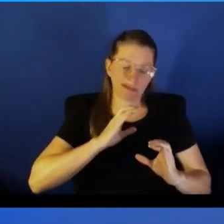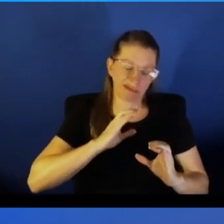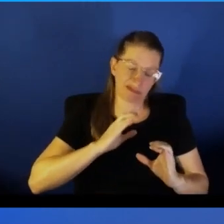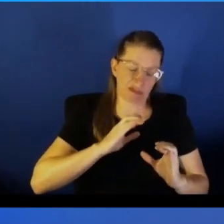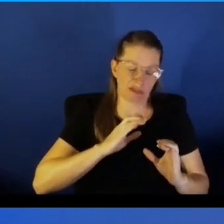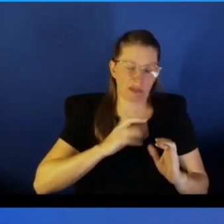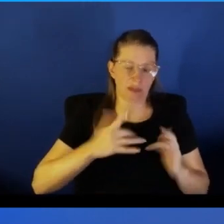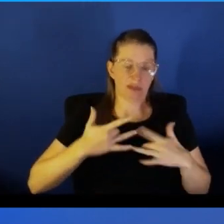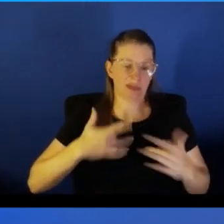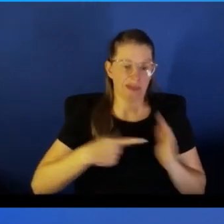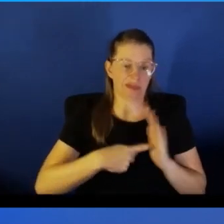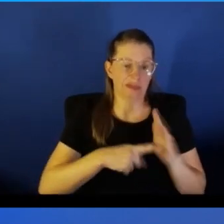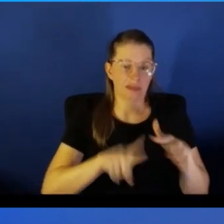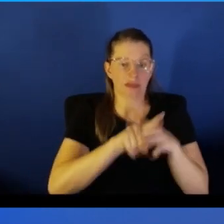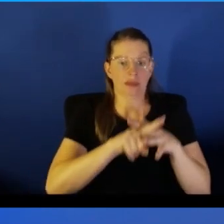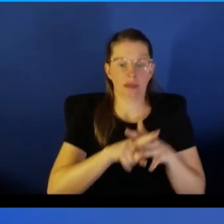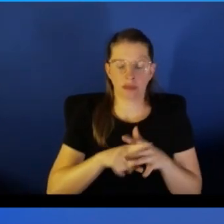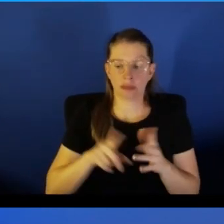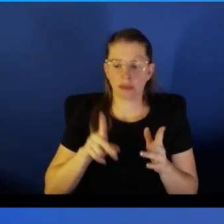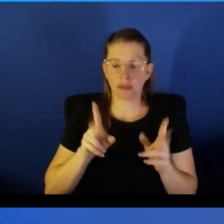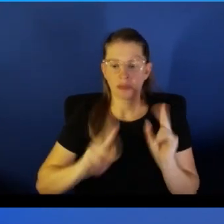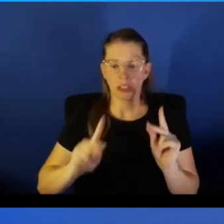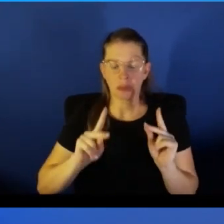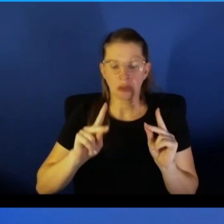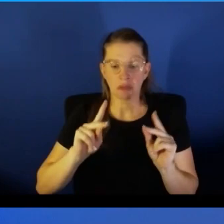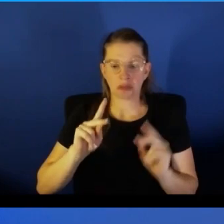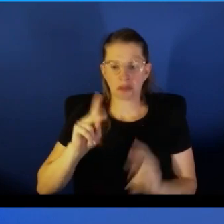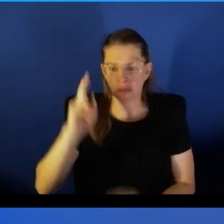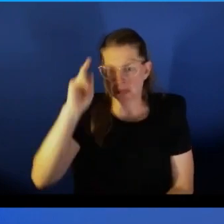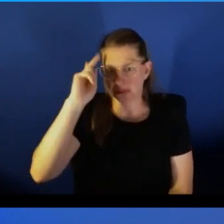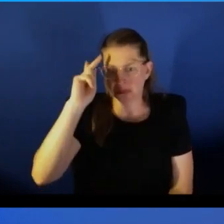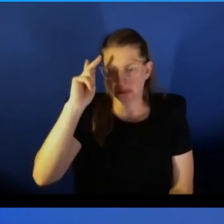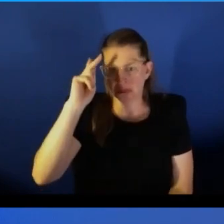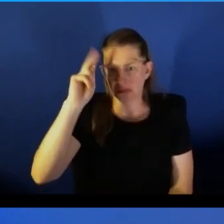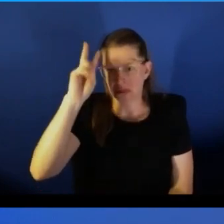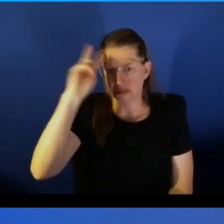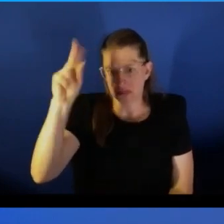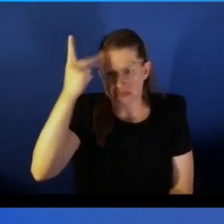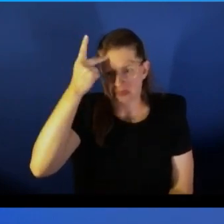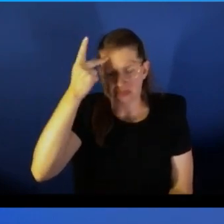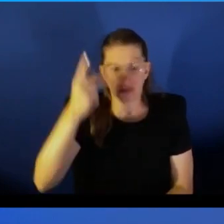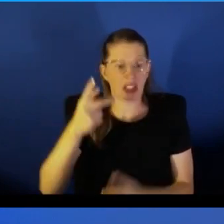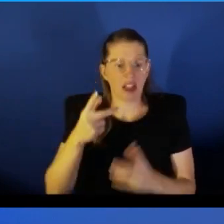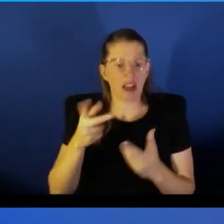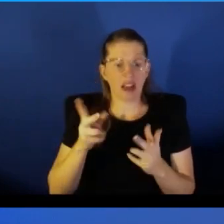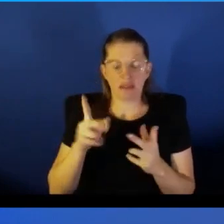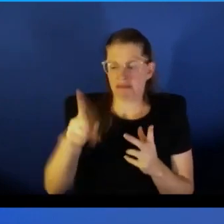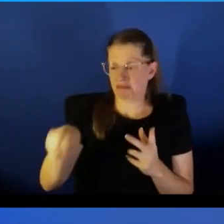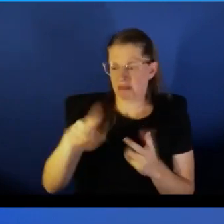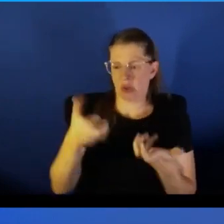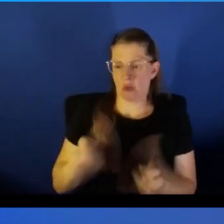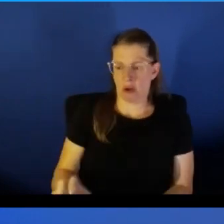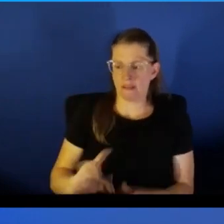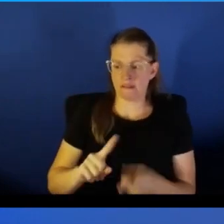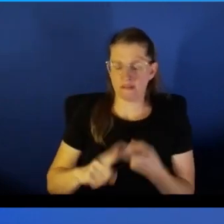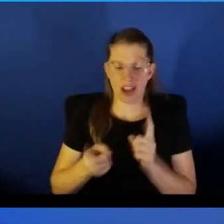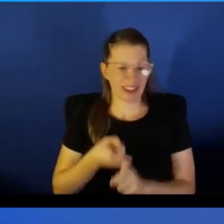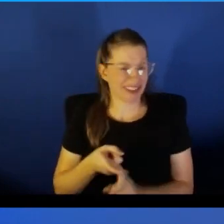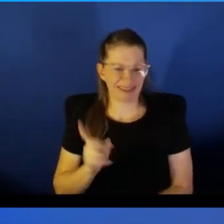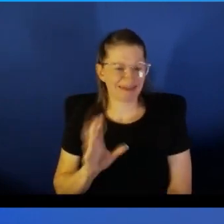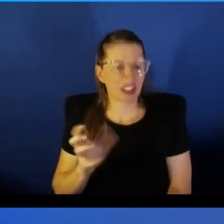a misperception that individuals with autism don't want to have friends, and that's not the case at all. Some people are less interested, just